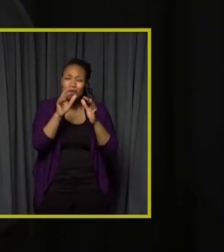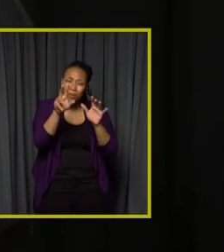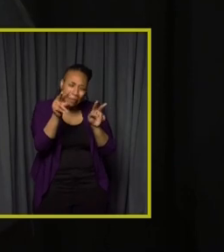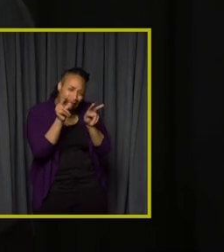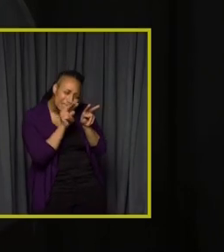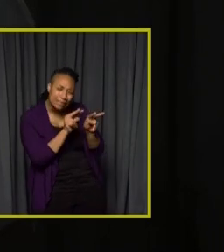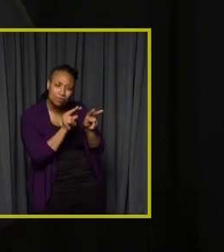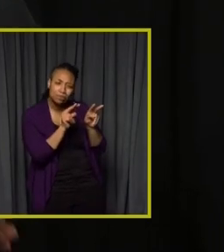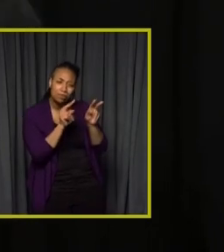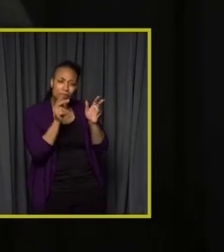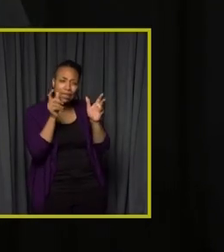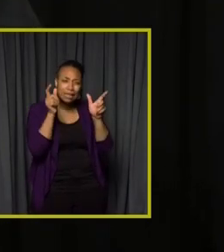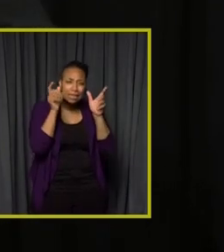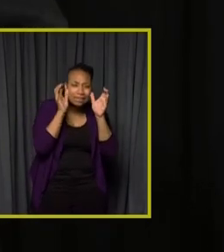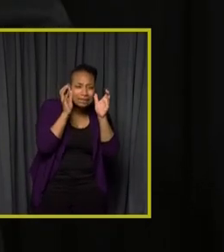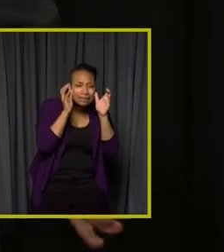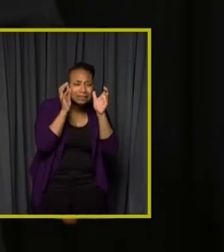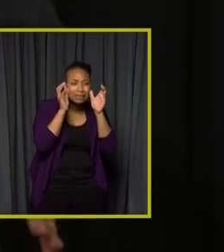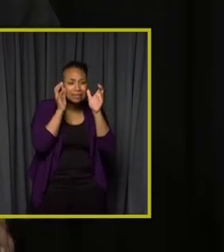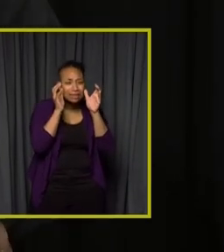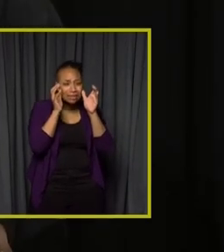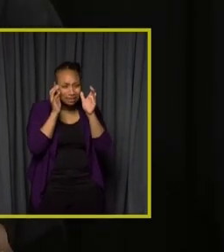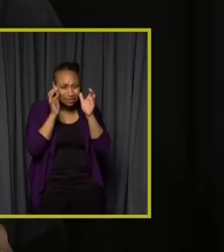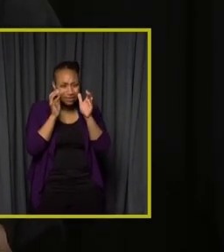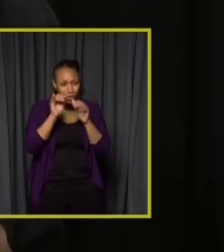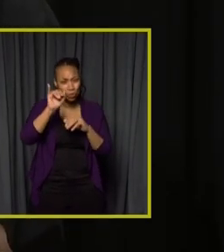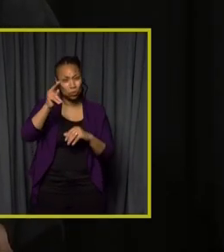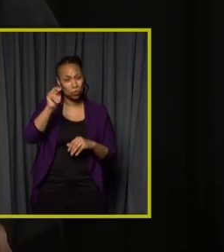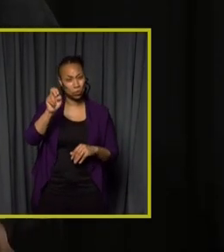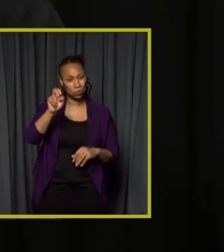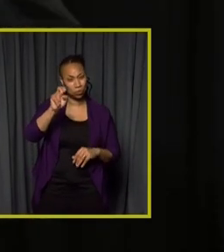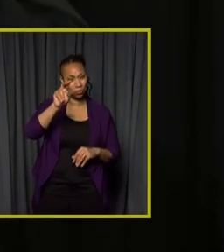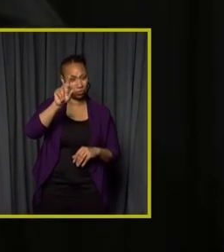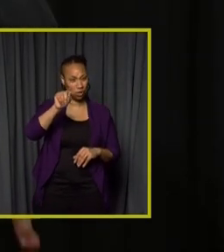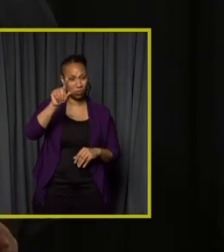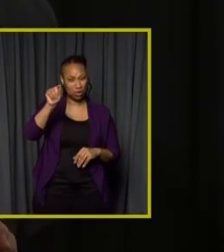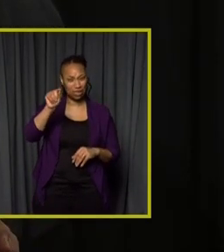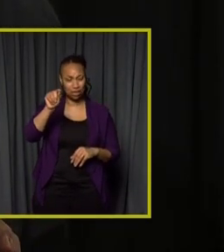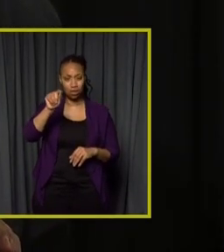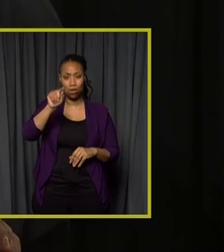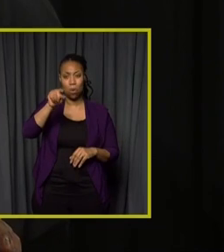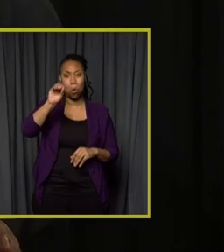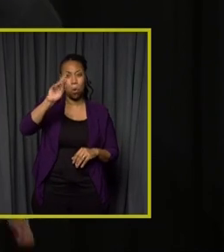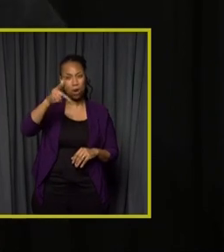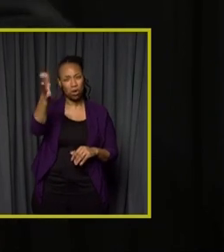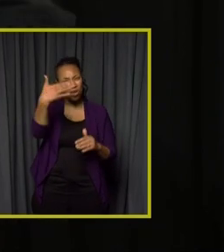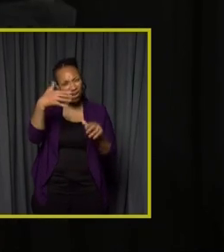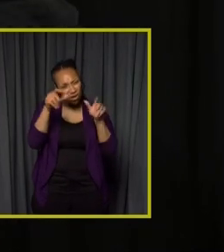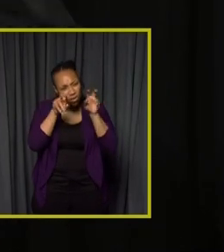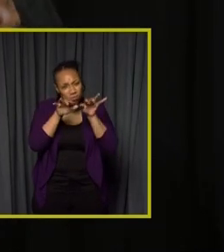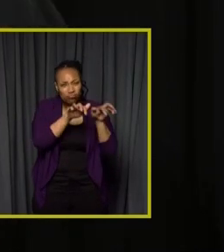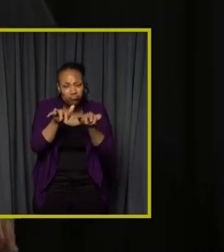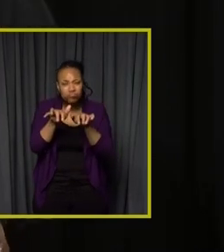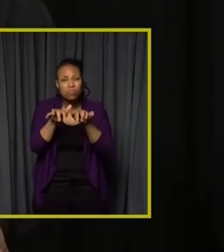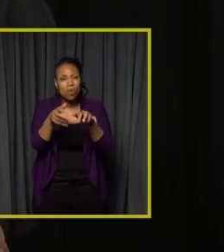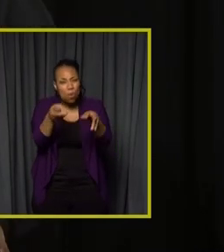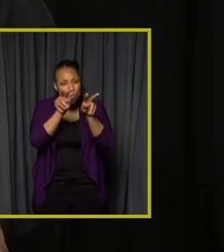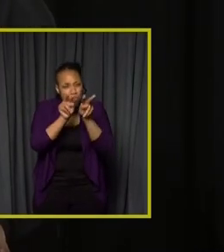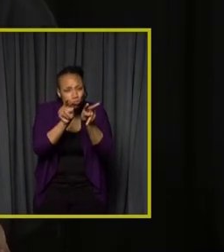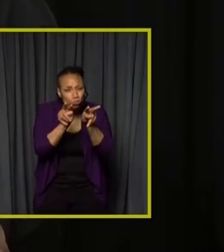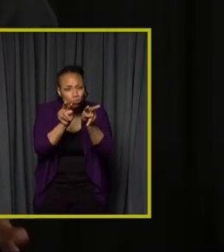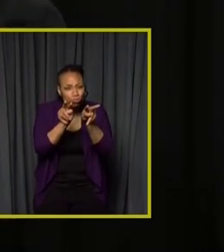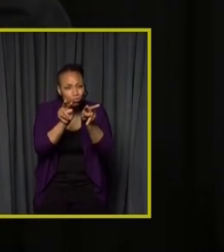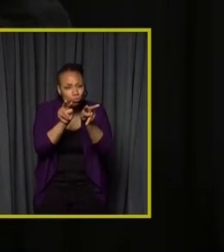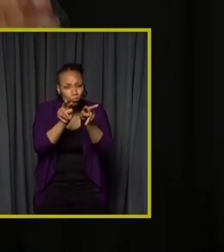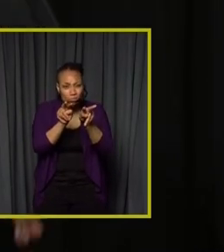www.june2020.org. We have over 200 Facebook live streamings that are going on right now, and over 100,000